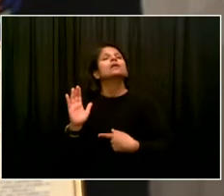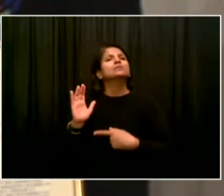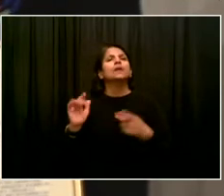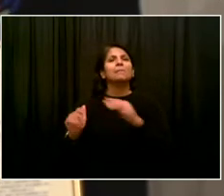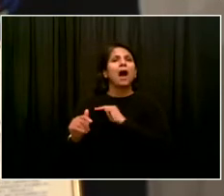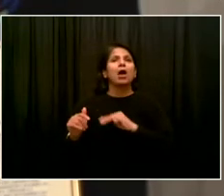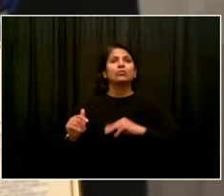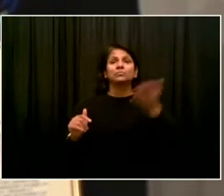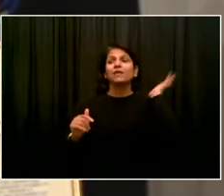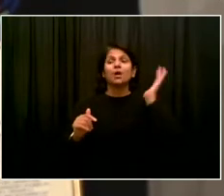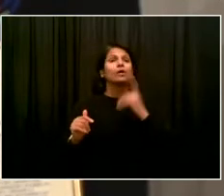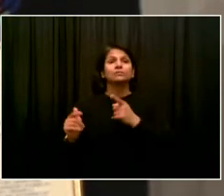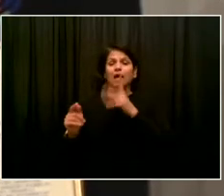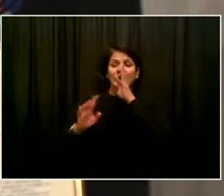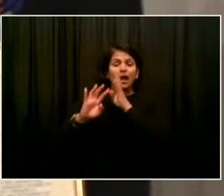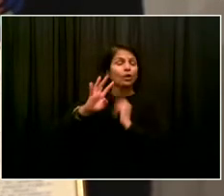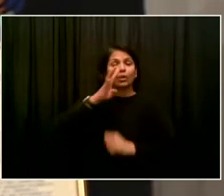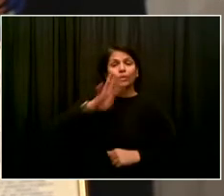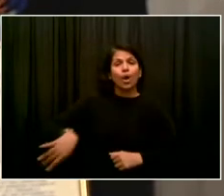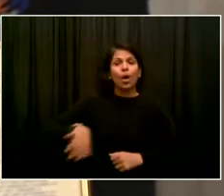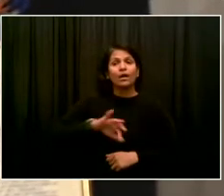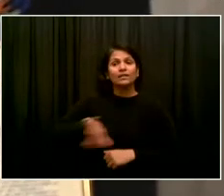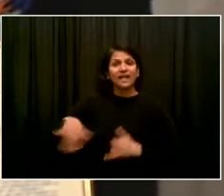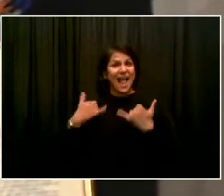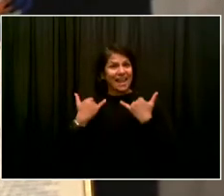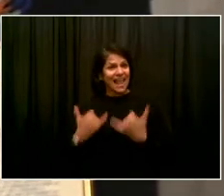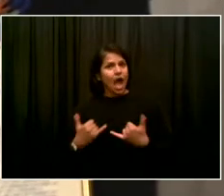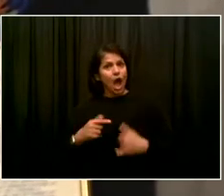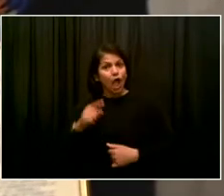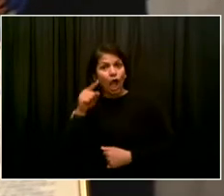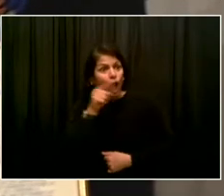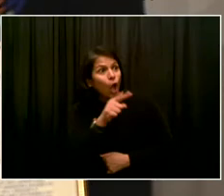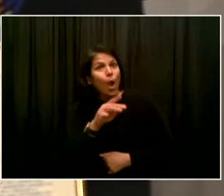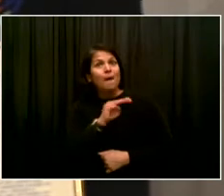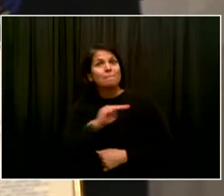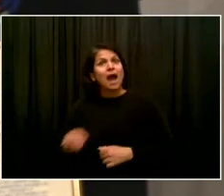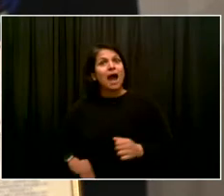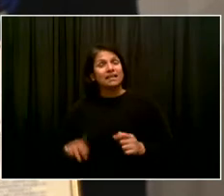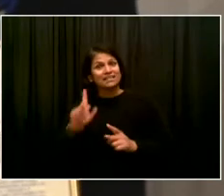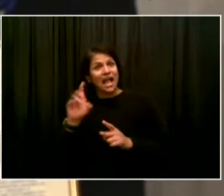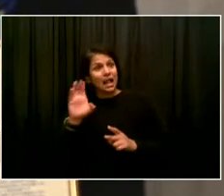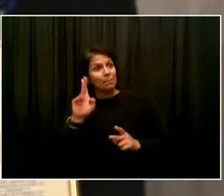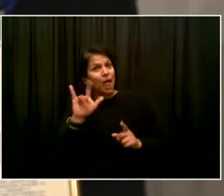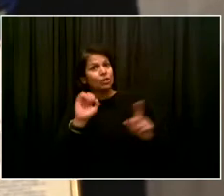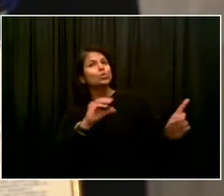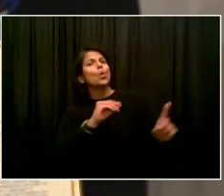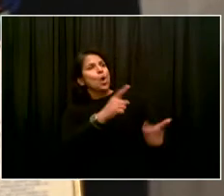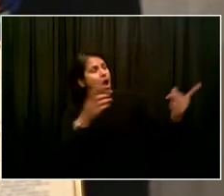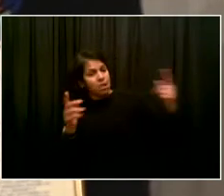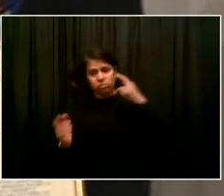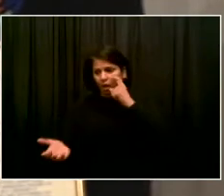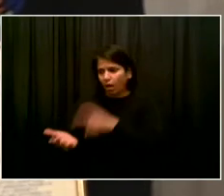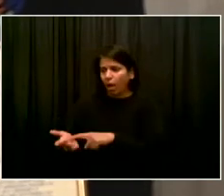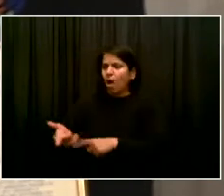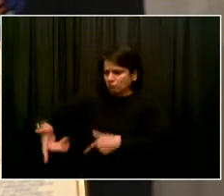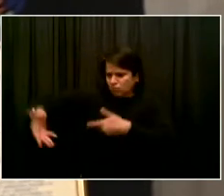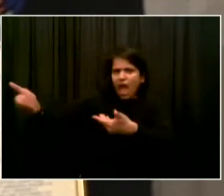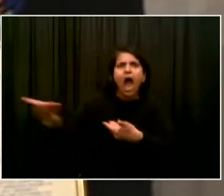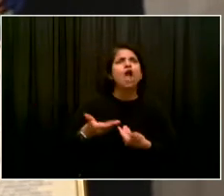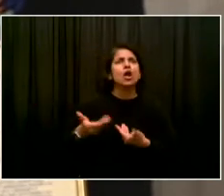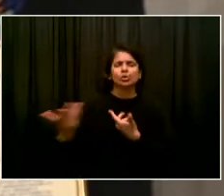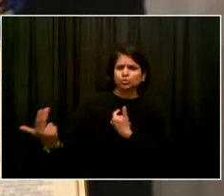has recognized us. Not only have you continuously invited us into City Hall, into Gracie